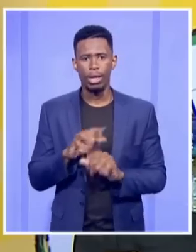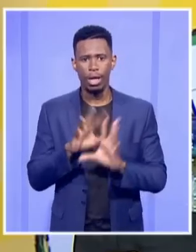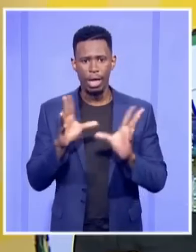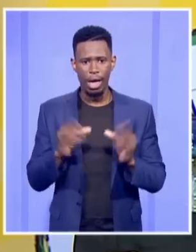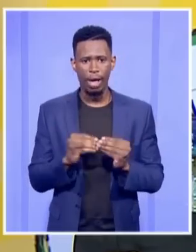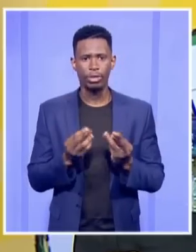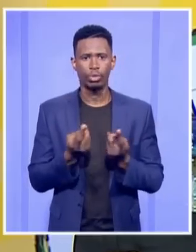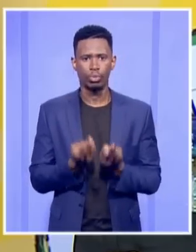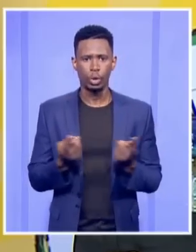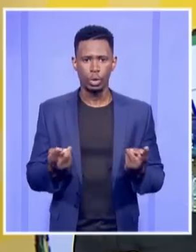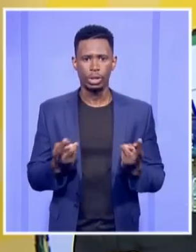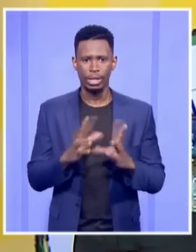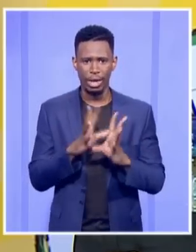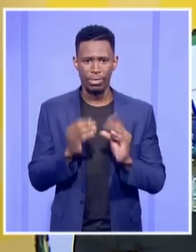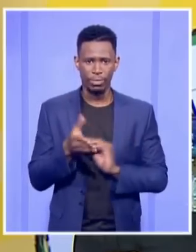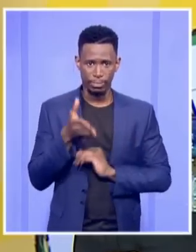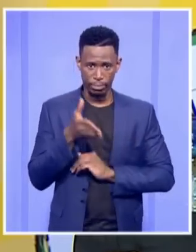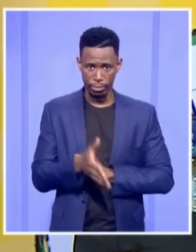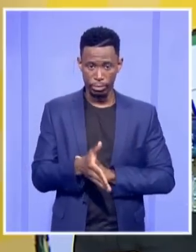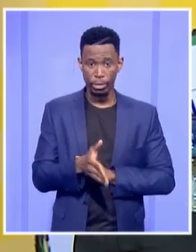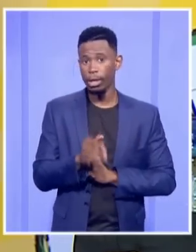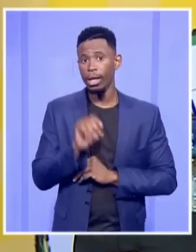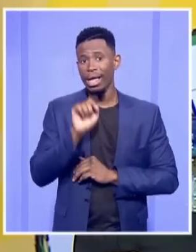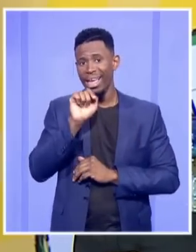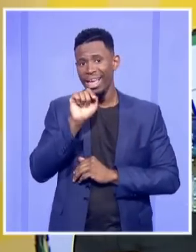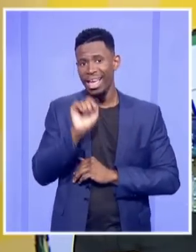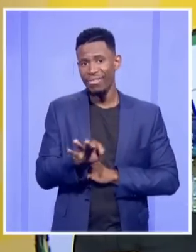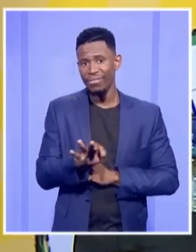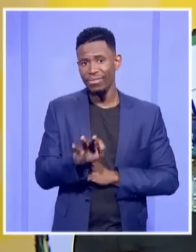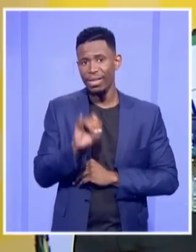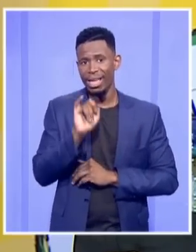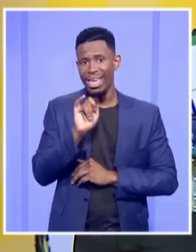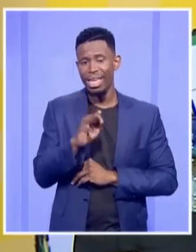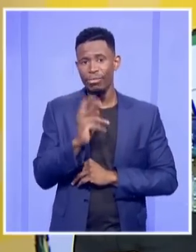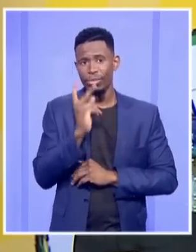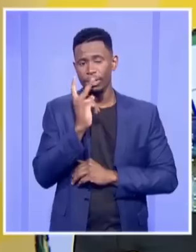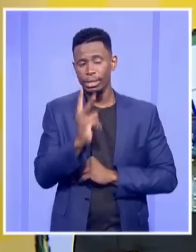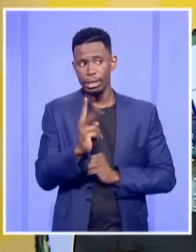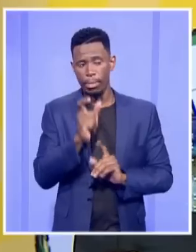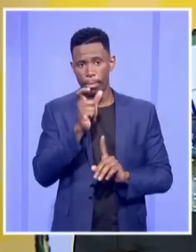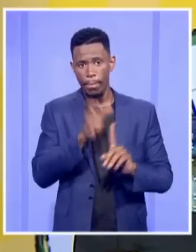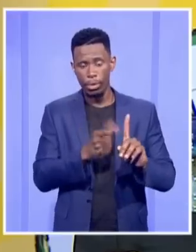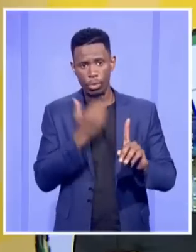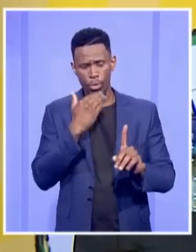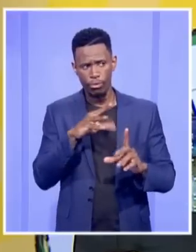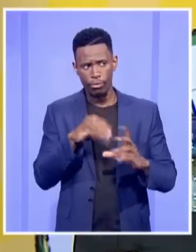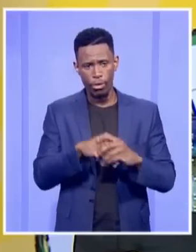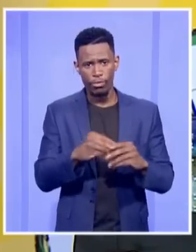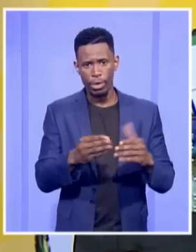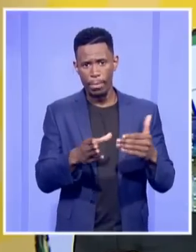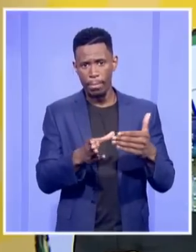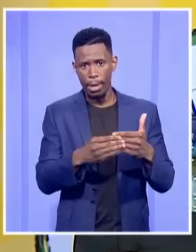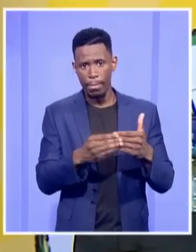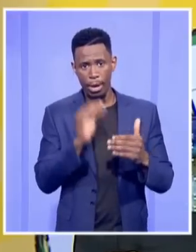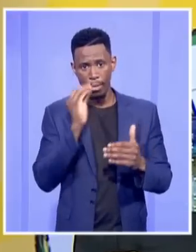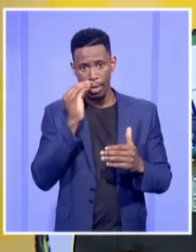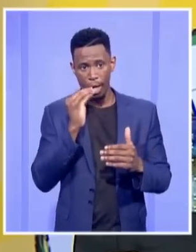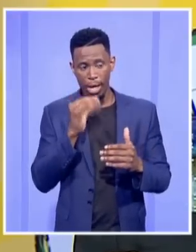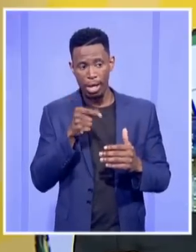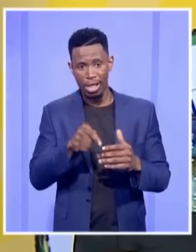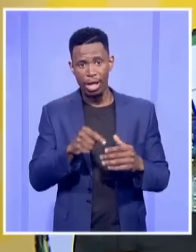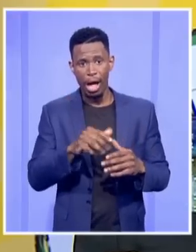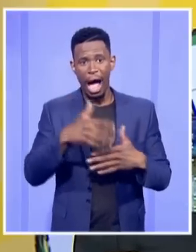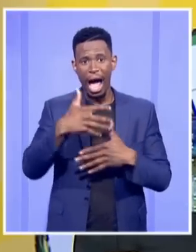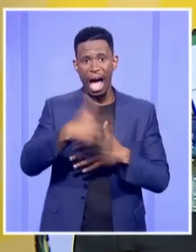village. If we find a member of the media outside the media